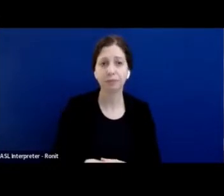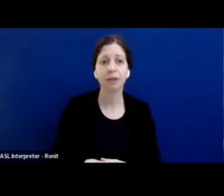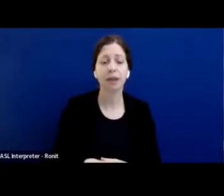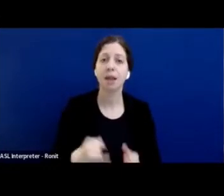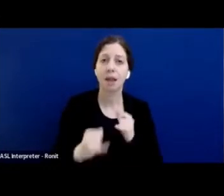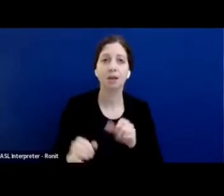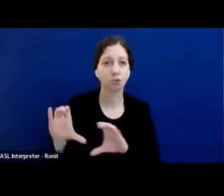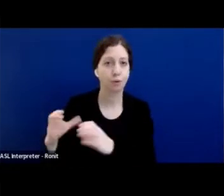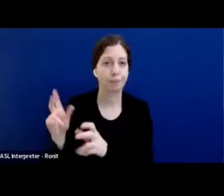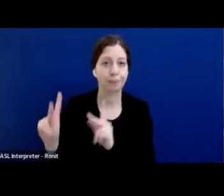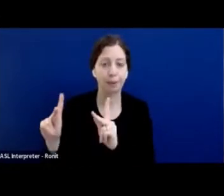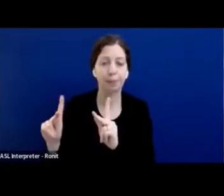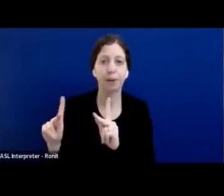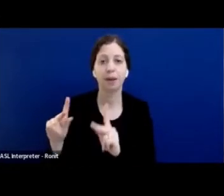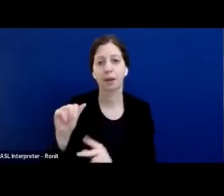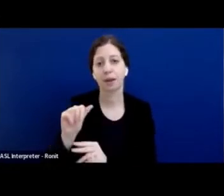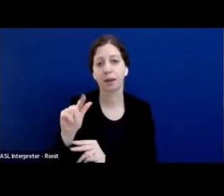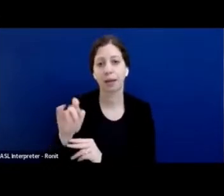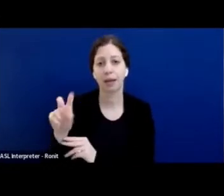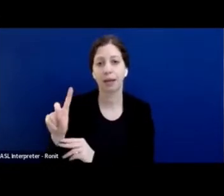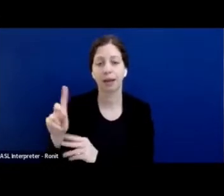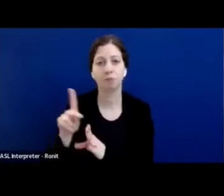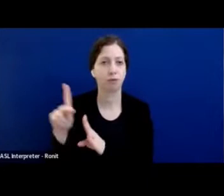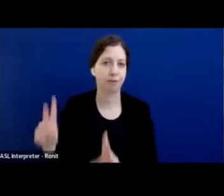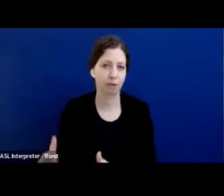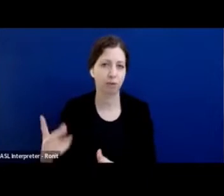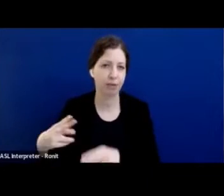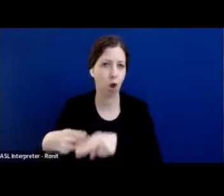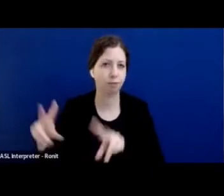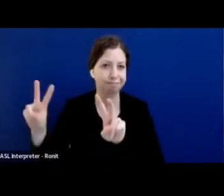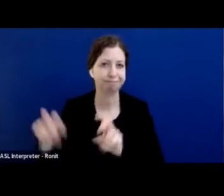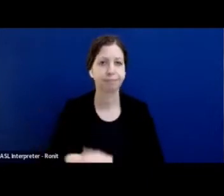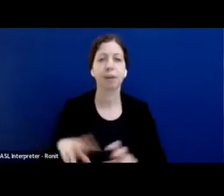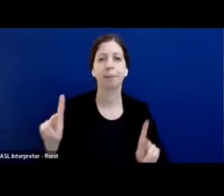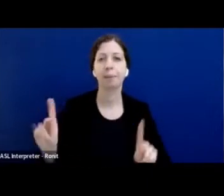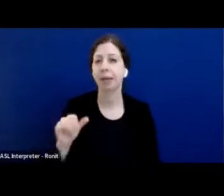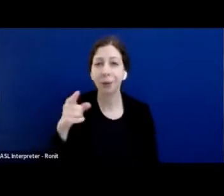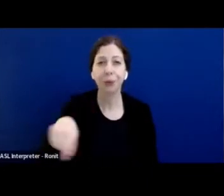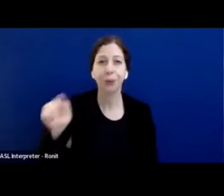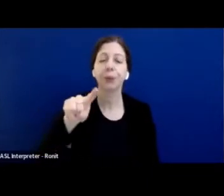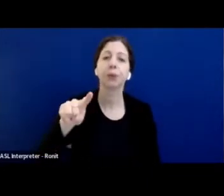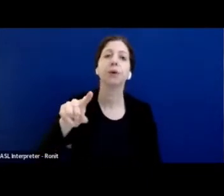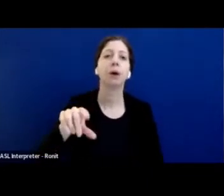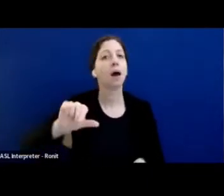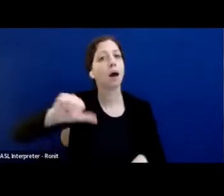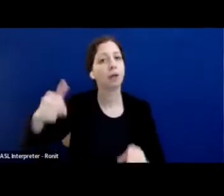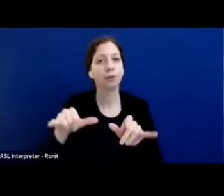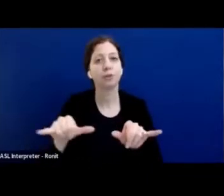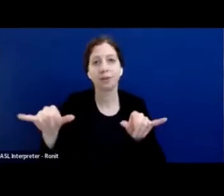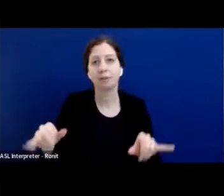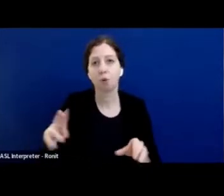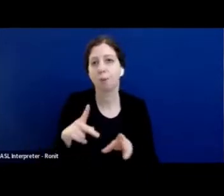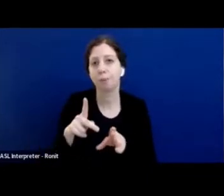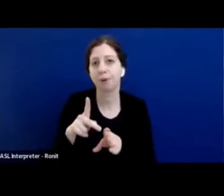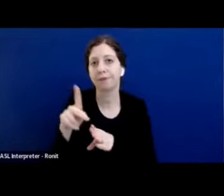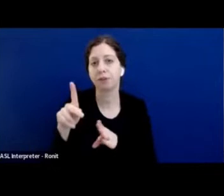group of people is thinking about the allied professionals, is kind of what we call them. People like you, who are other systems or professions that work